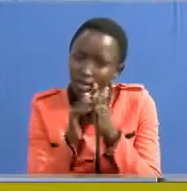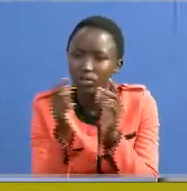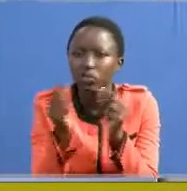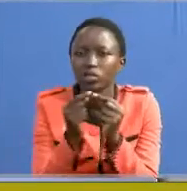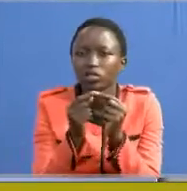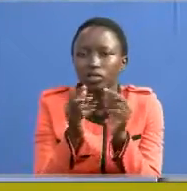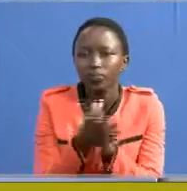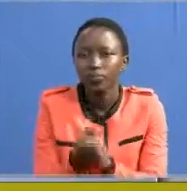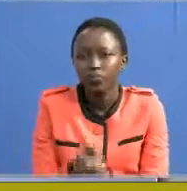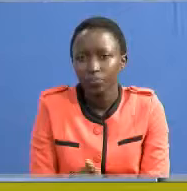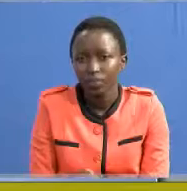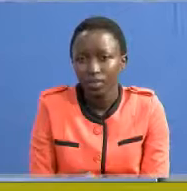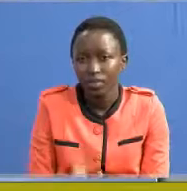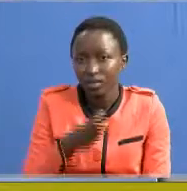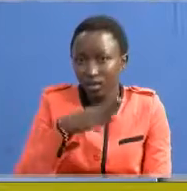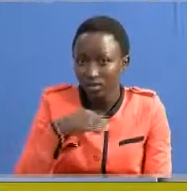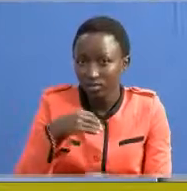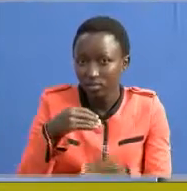injuries. And